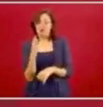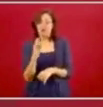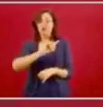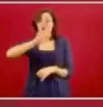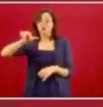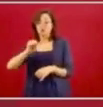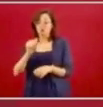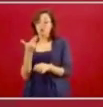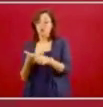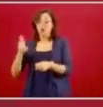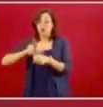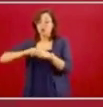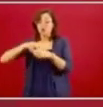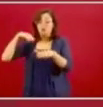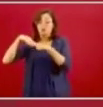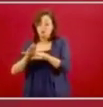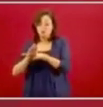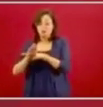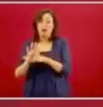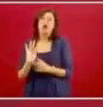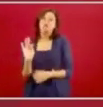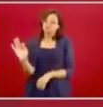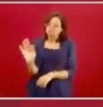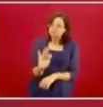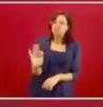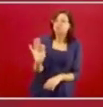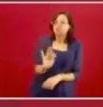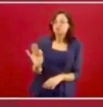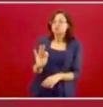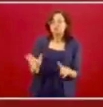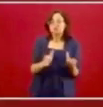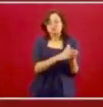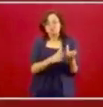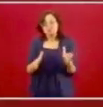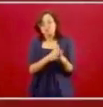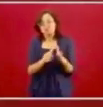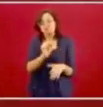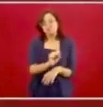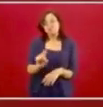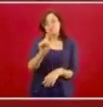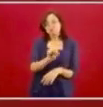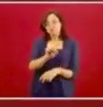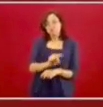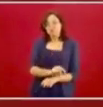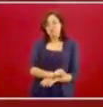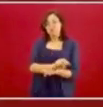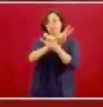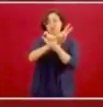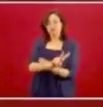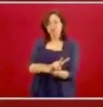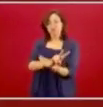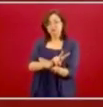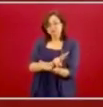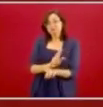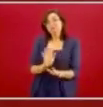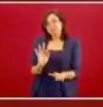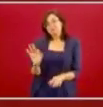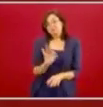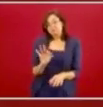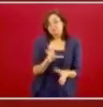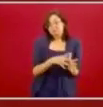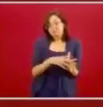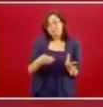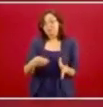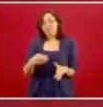showed symptoms at the end of the month and then became hospitalized. And it would be probable that he